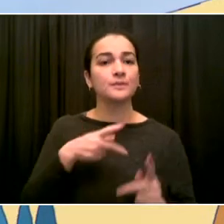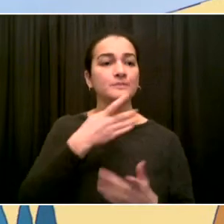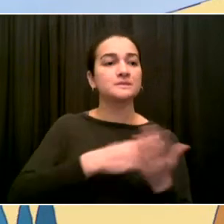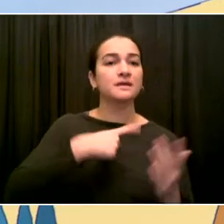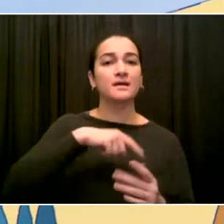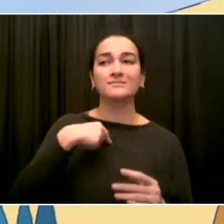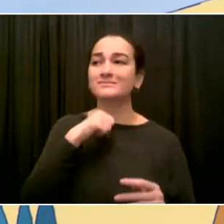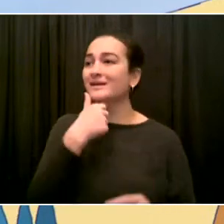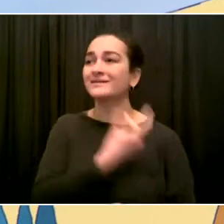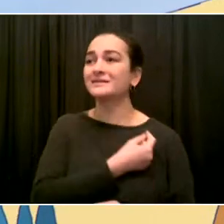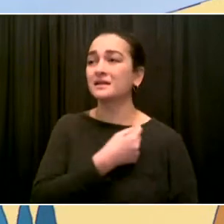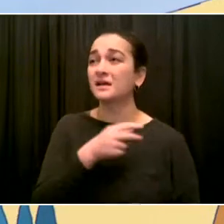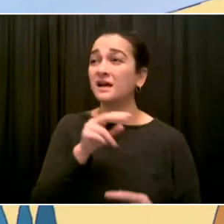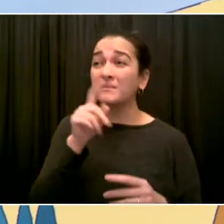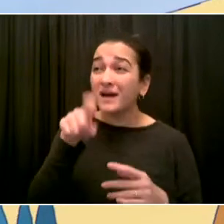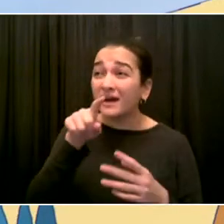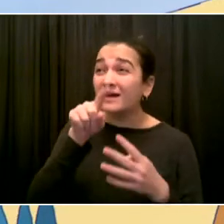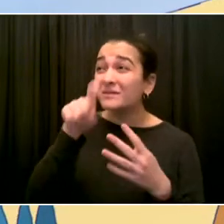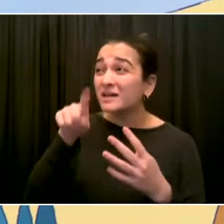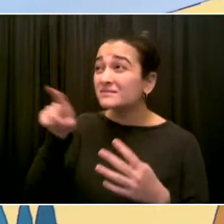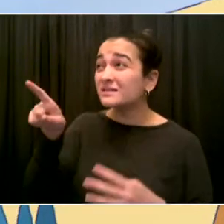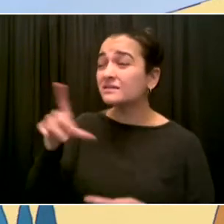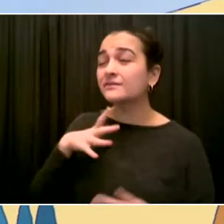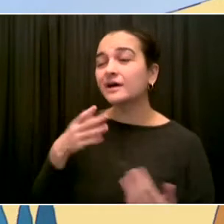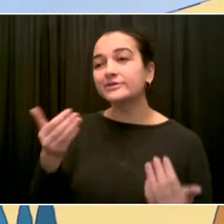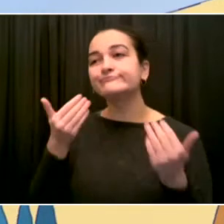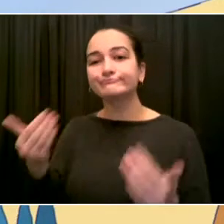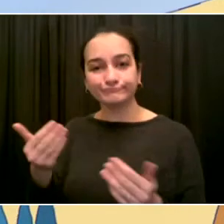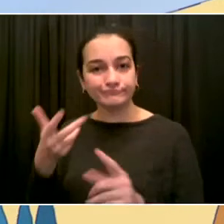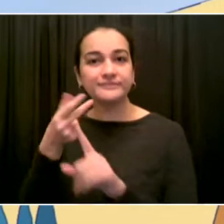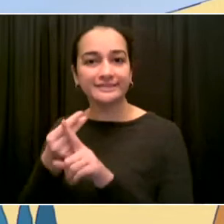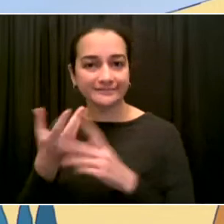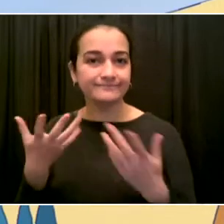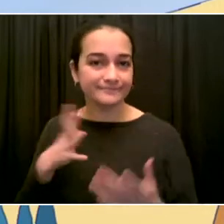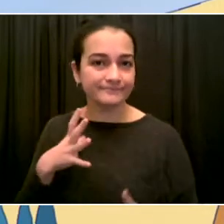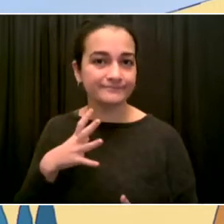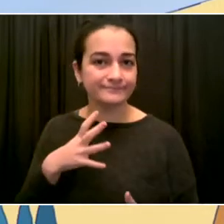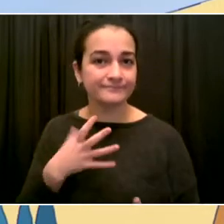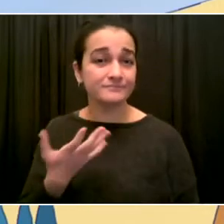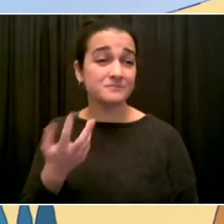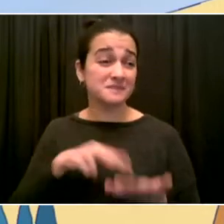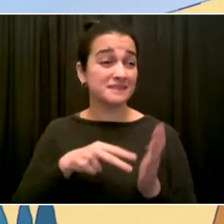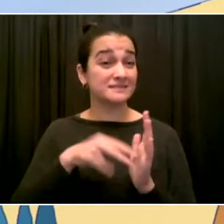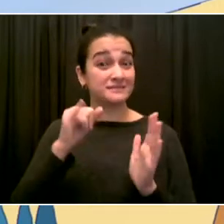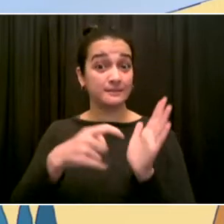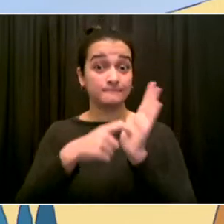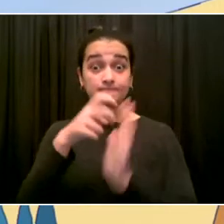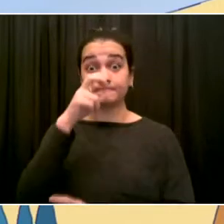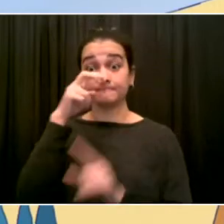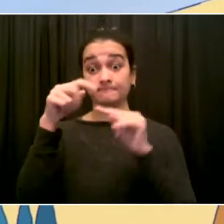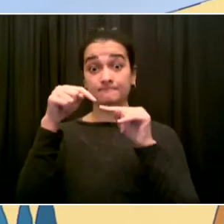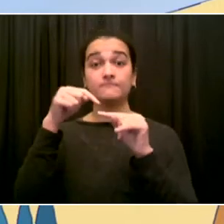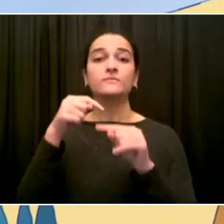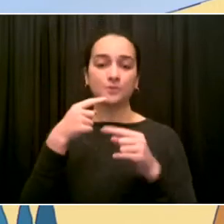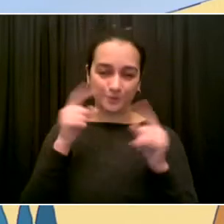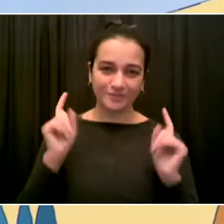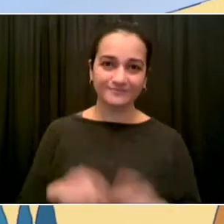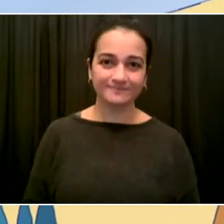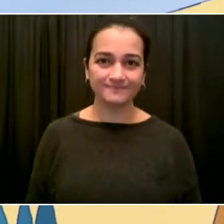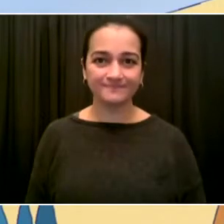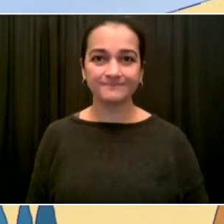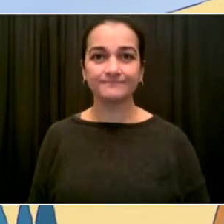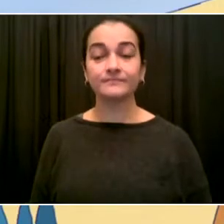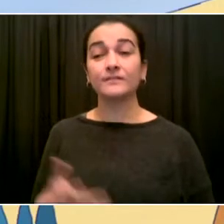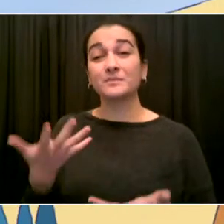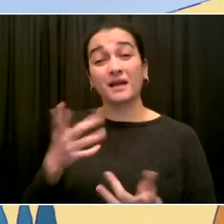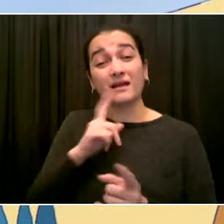people meet that ground rule. Even if it wasn't their original intention, they did meet the ground rule. So I would say for families